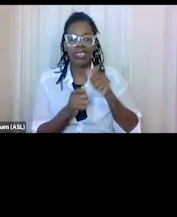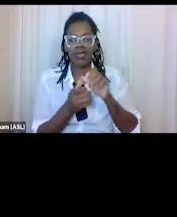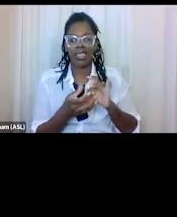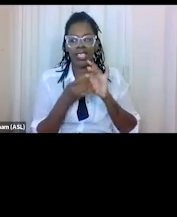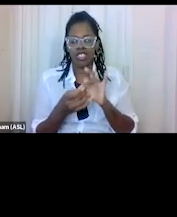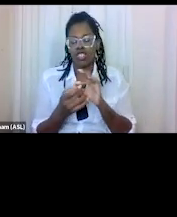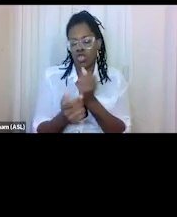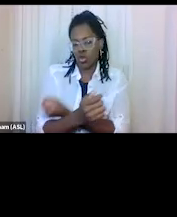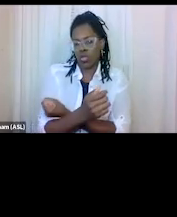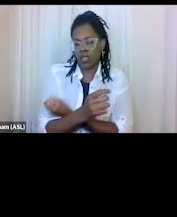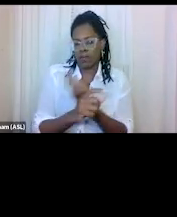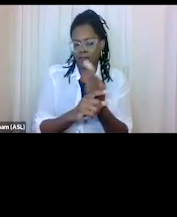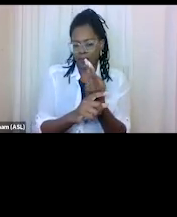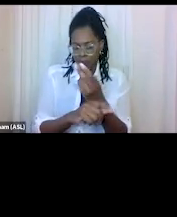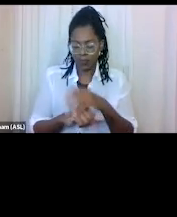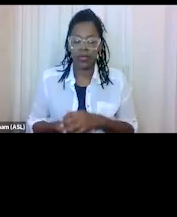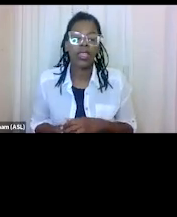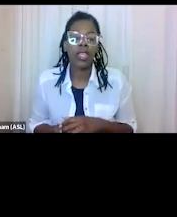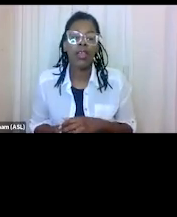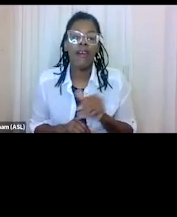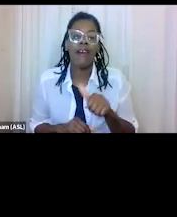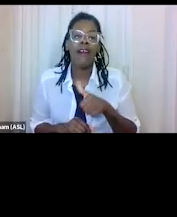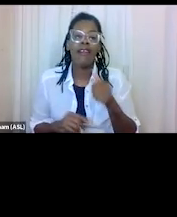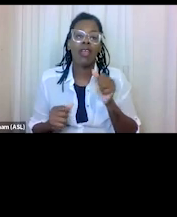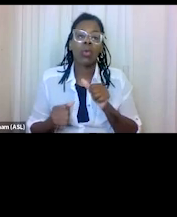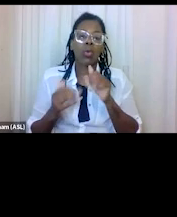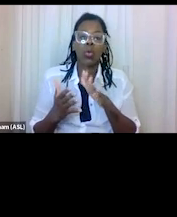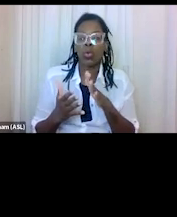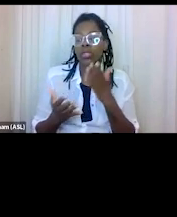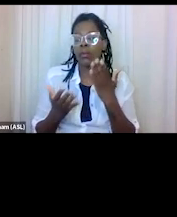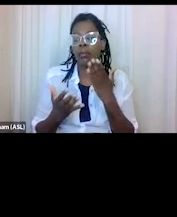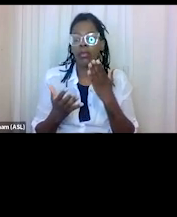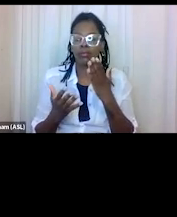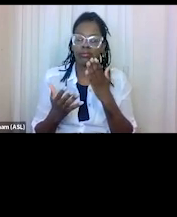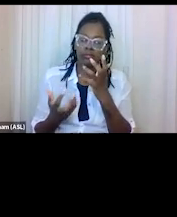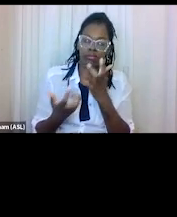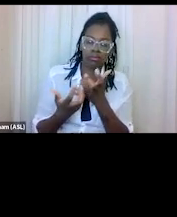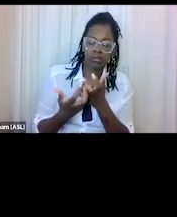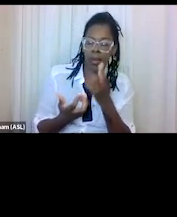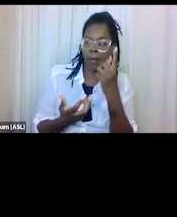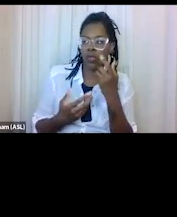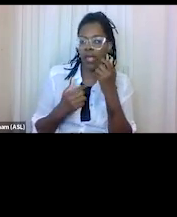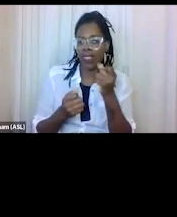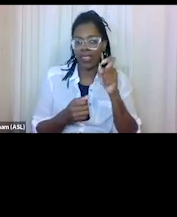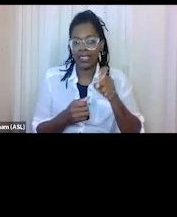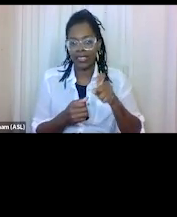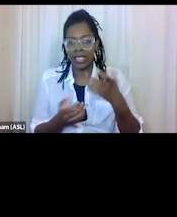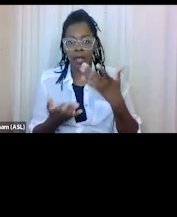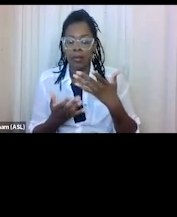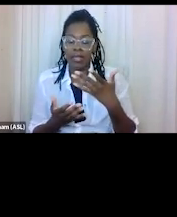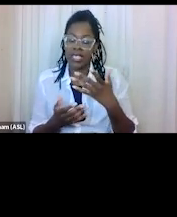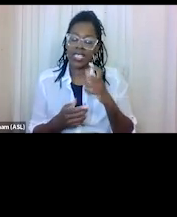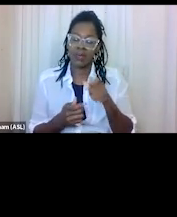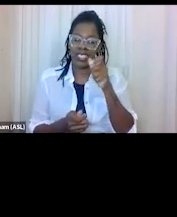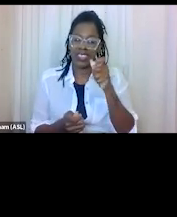then, other approaches that fit youth-specific mental health needs are also appropriate. Things like dedicated trauma